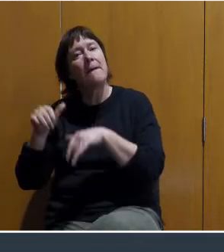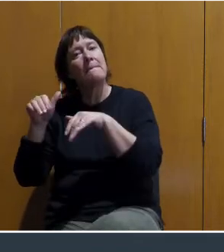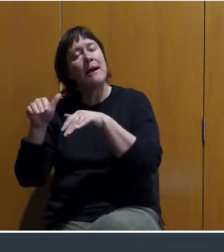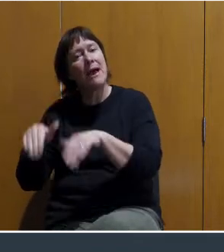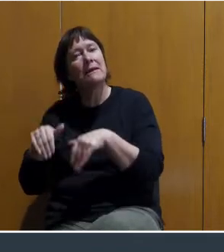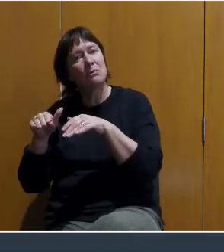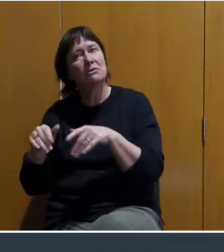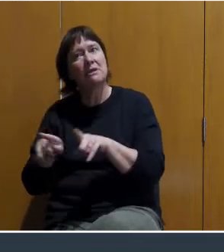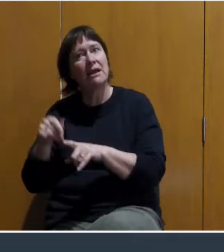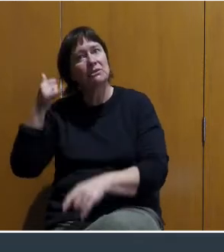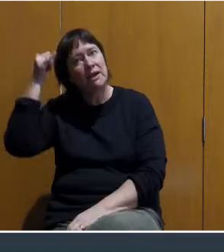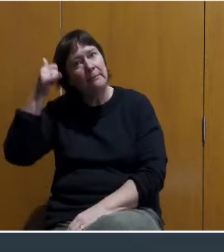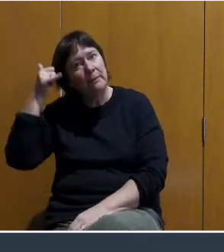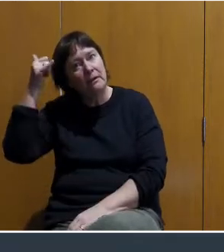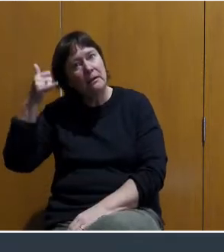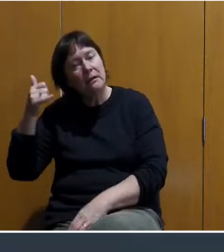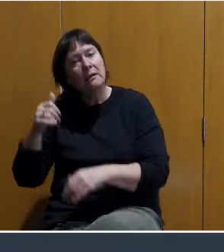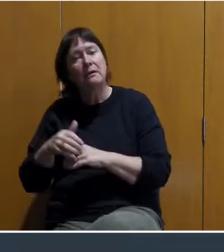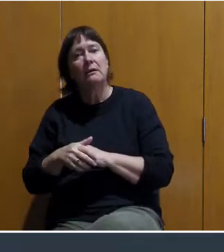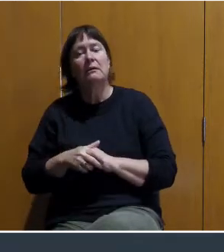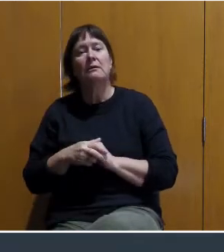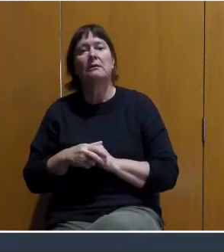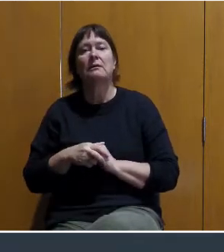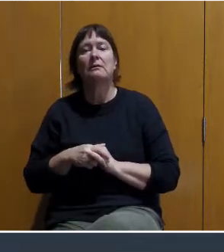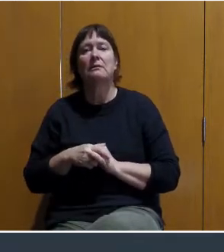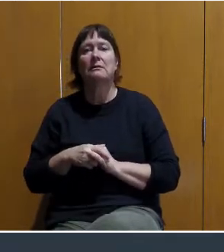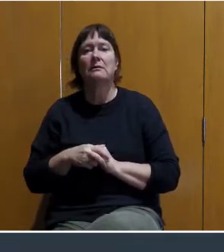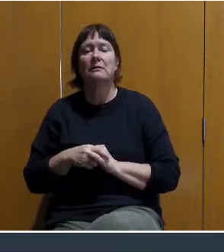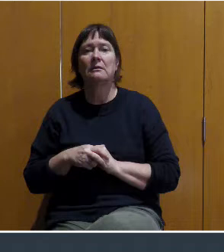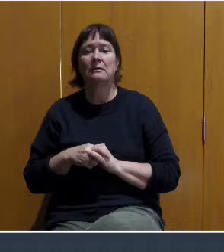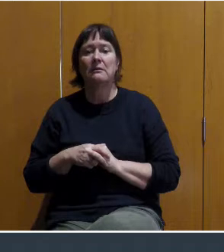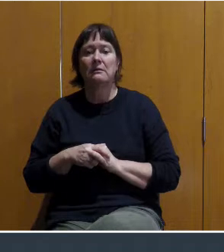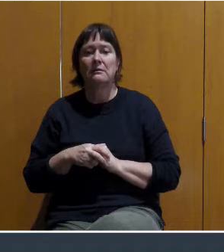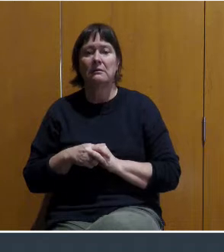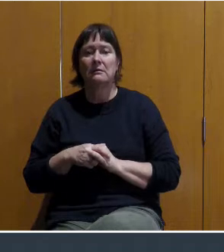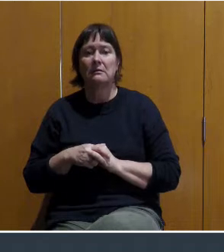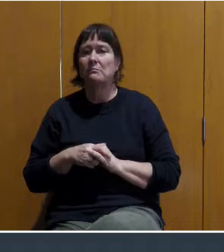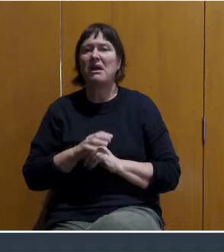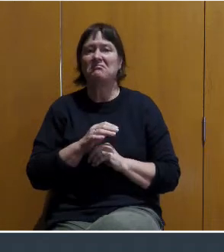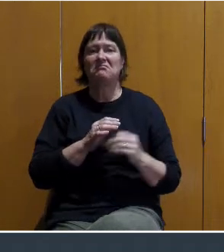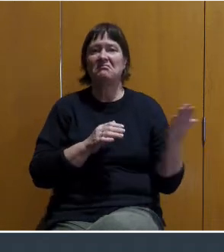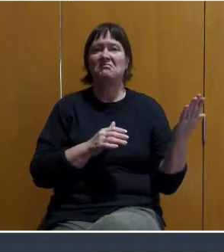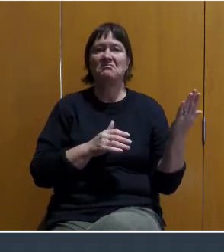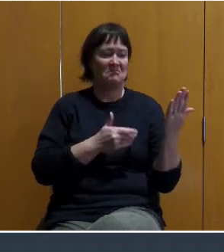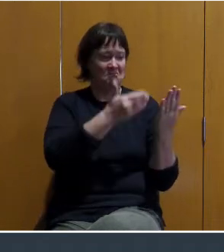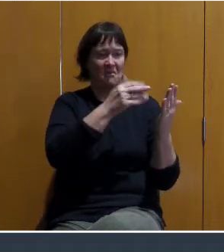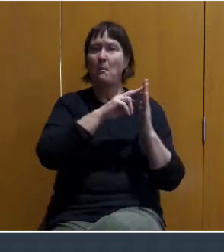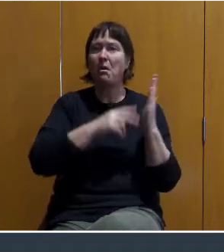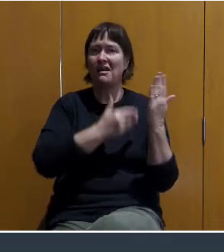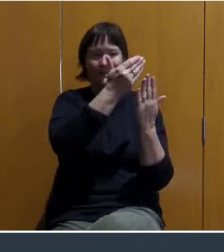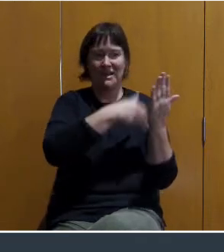breeding, grazing in the inner city limits, but there's not a mention to protect